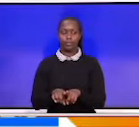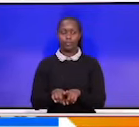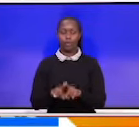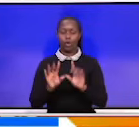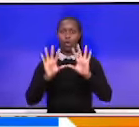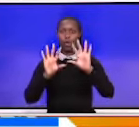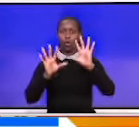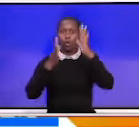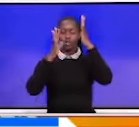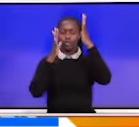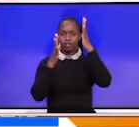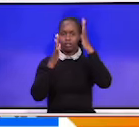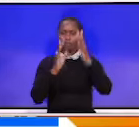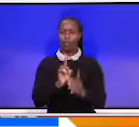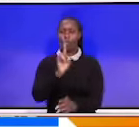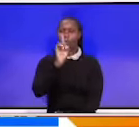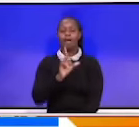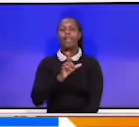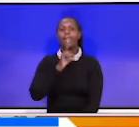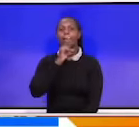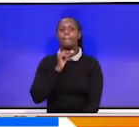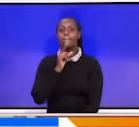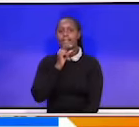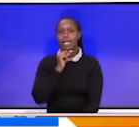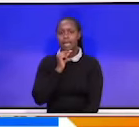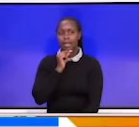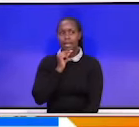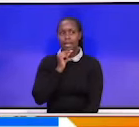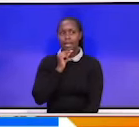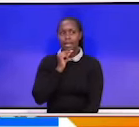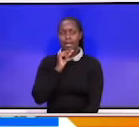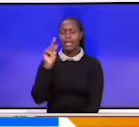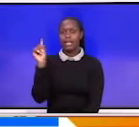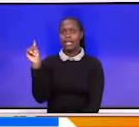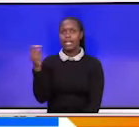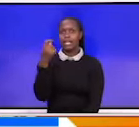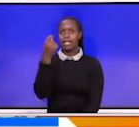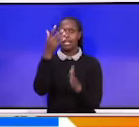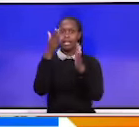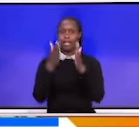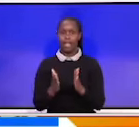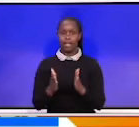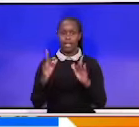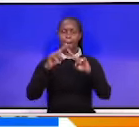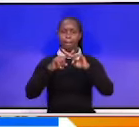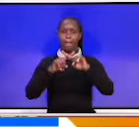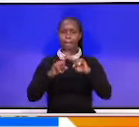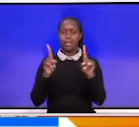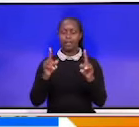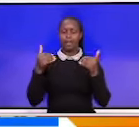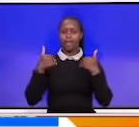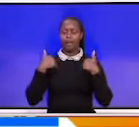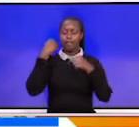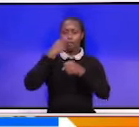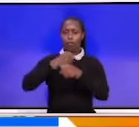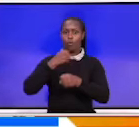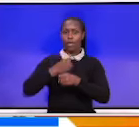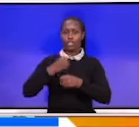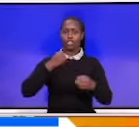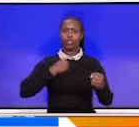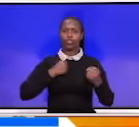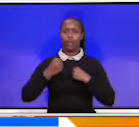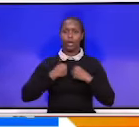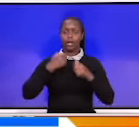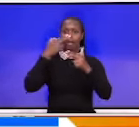congratulate one of the gentlemen. He is a Kenyan, but has been working in WADA,